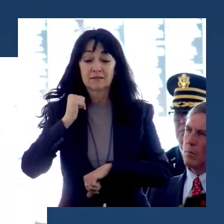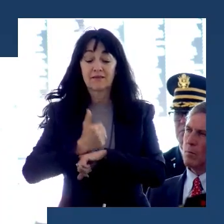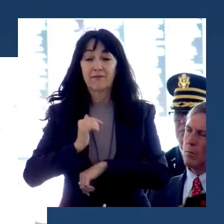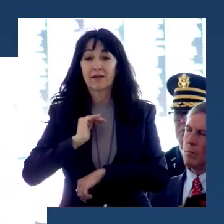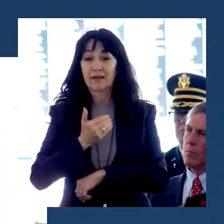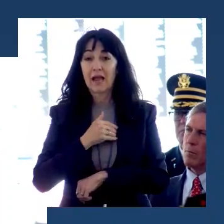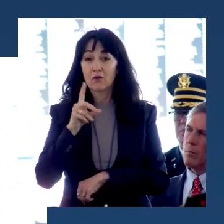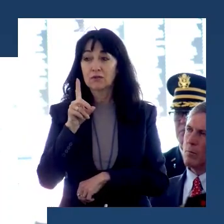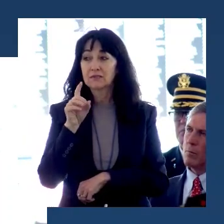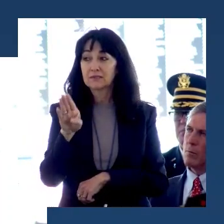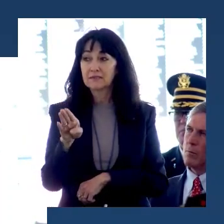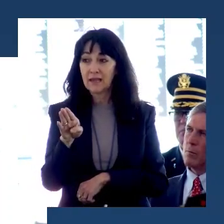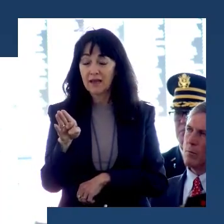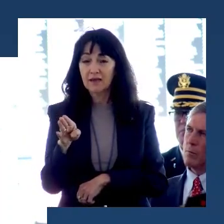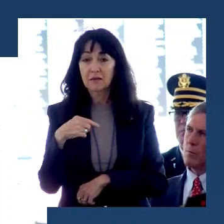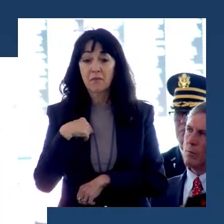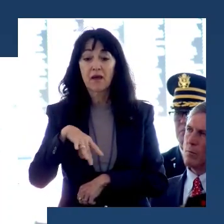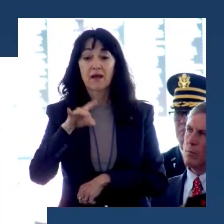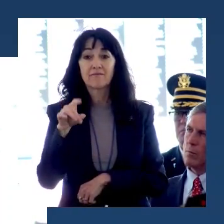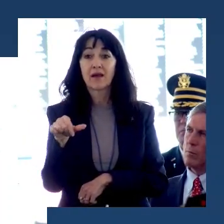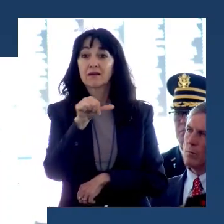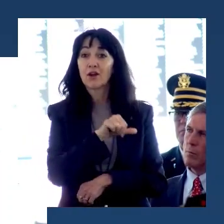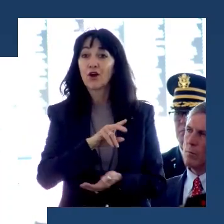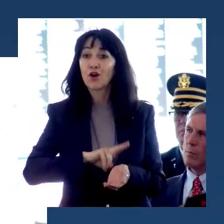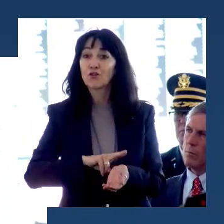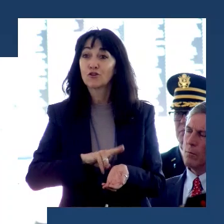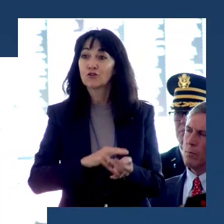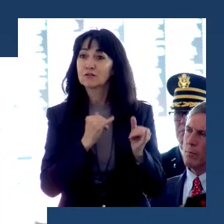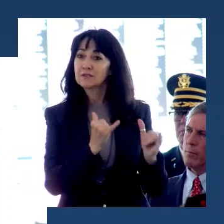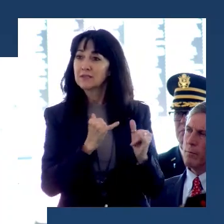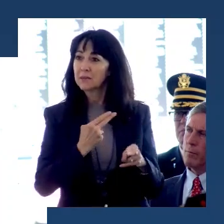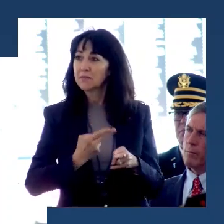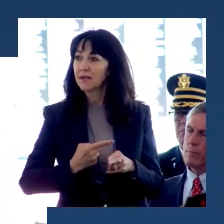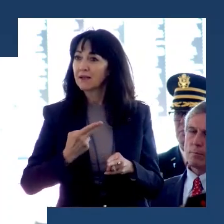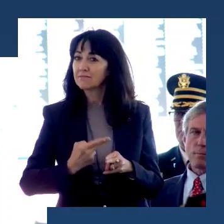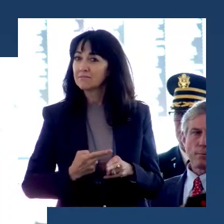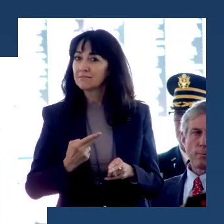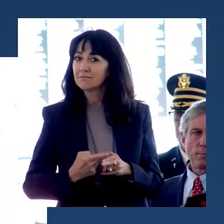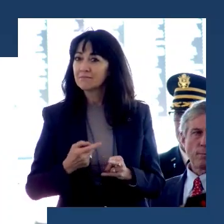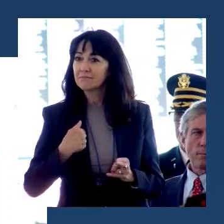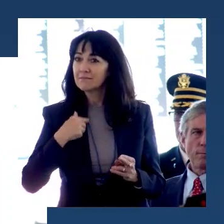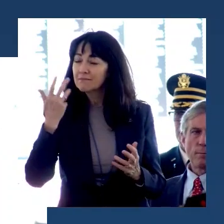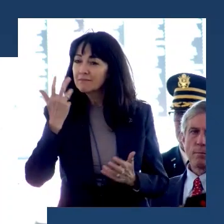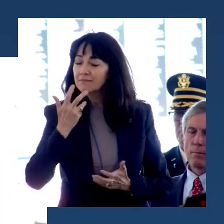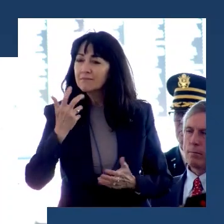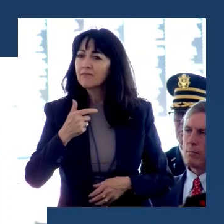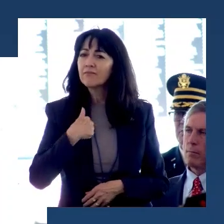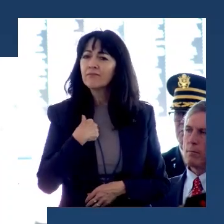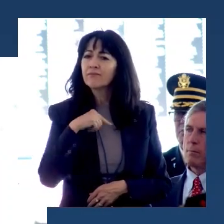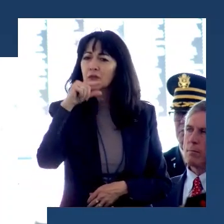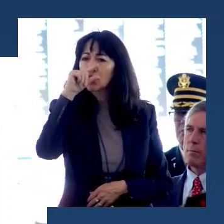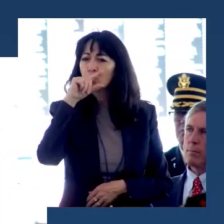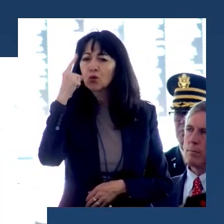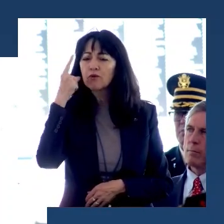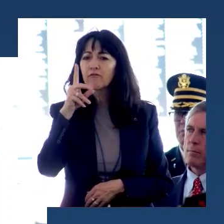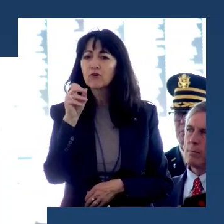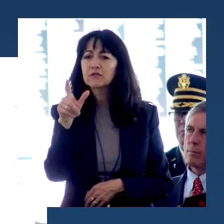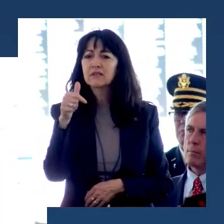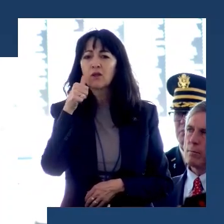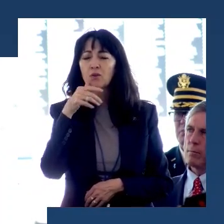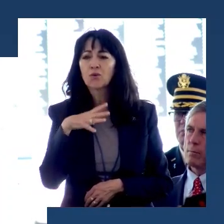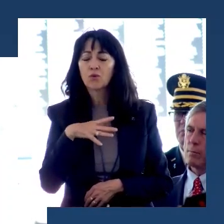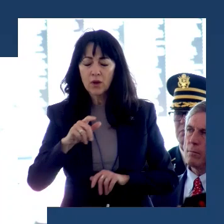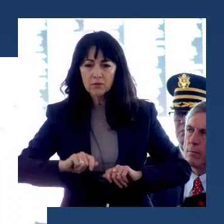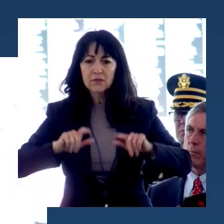database another nurse that shares my name, Phyllis Wilson. I was Googling for Delaware women, and up